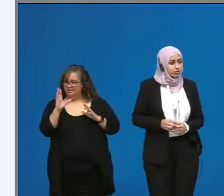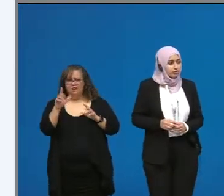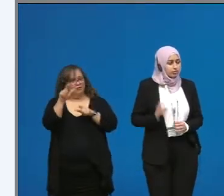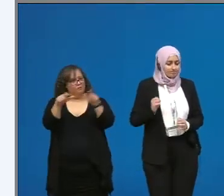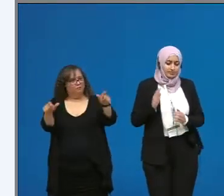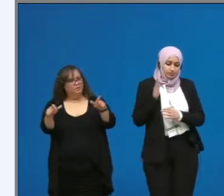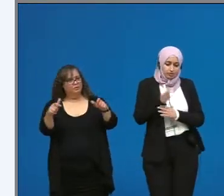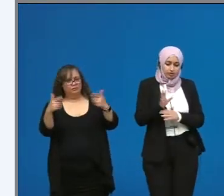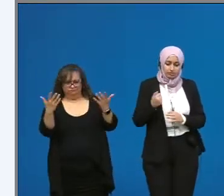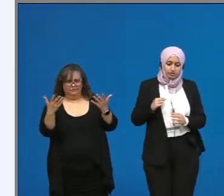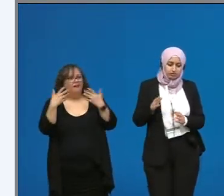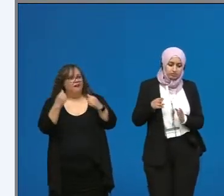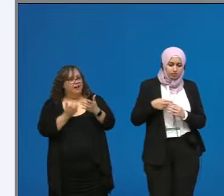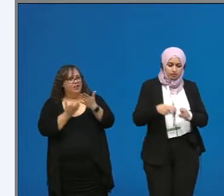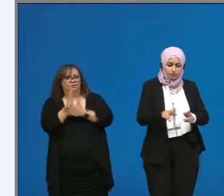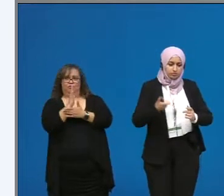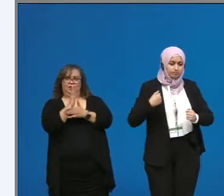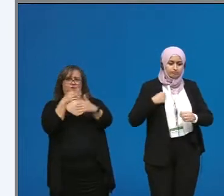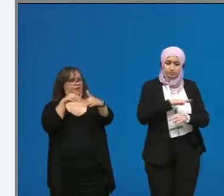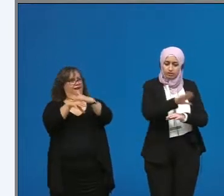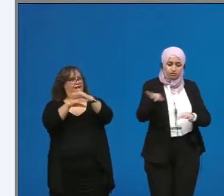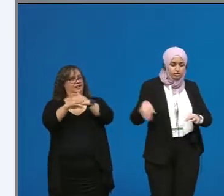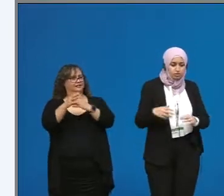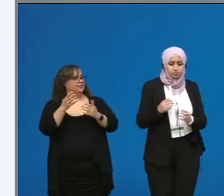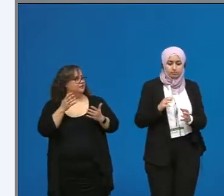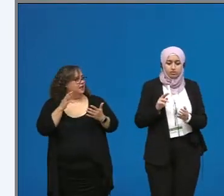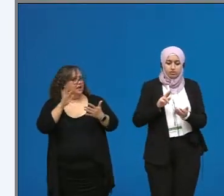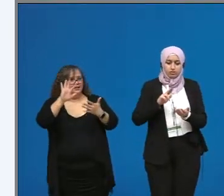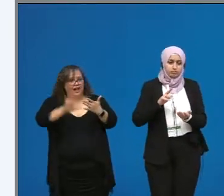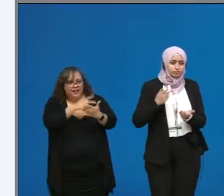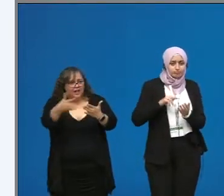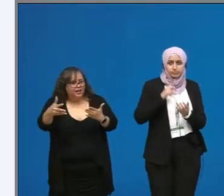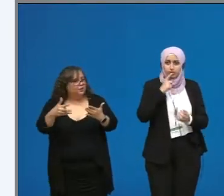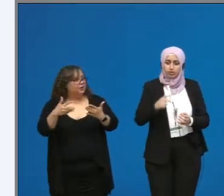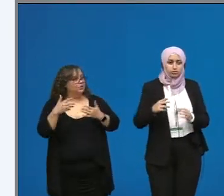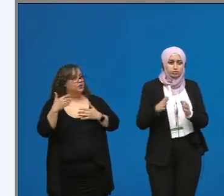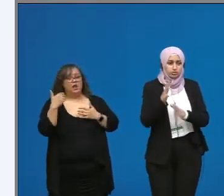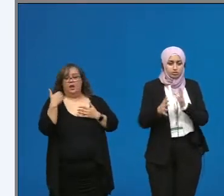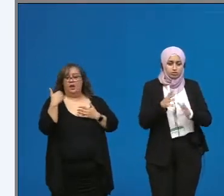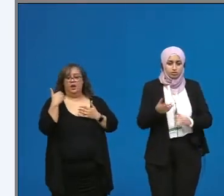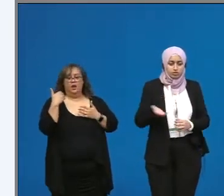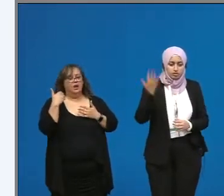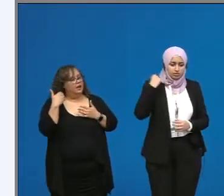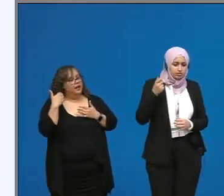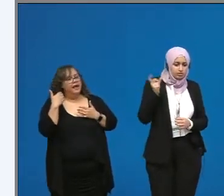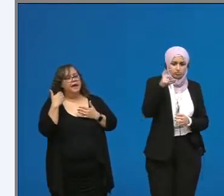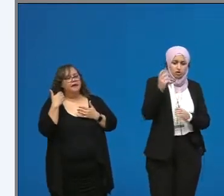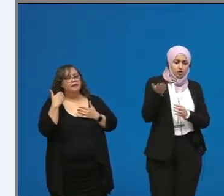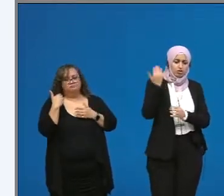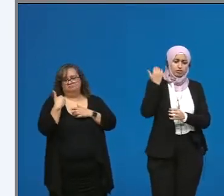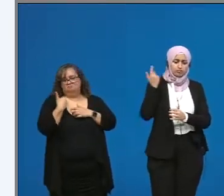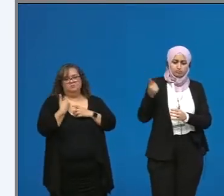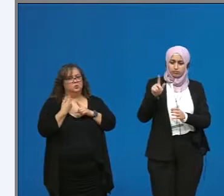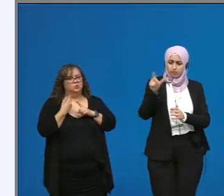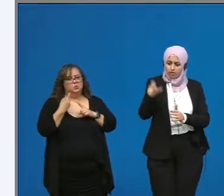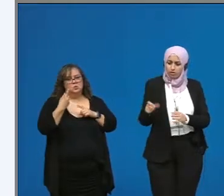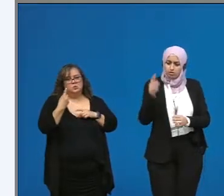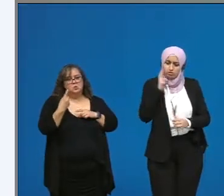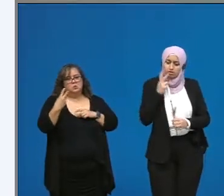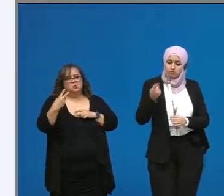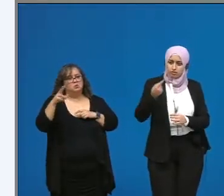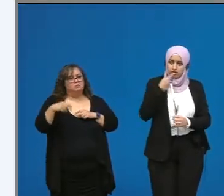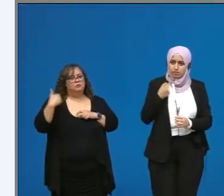and someone shared with me a quote a couple of months ago, and they said that people need